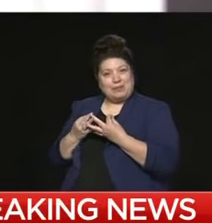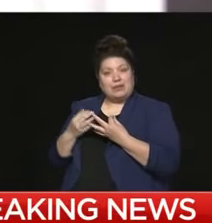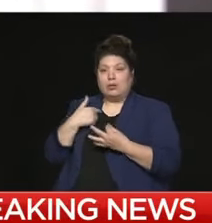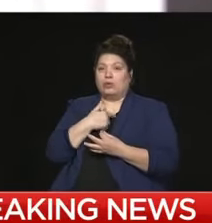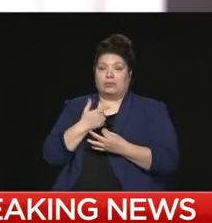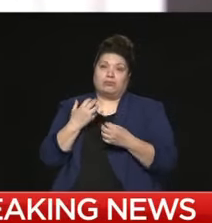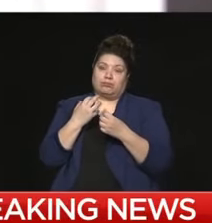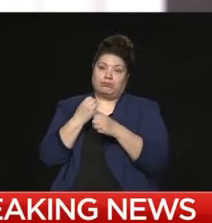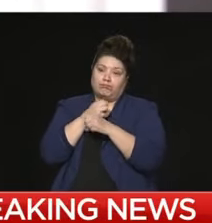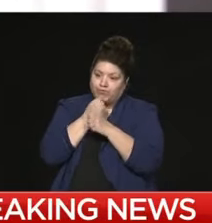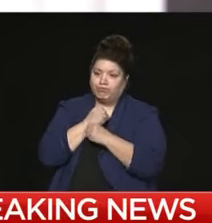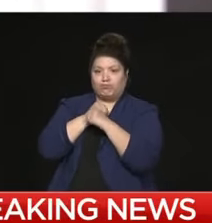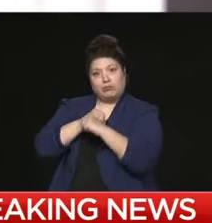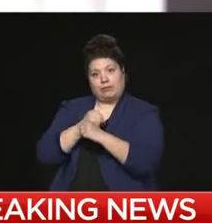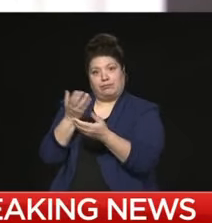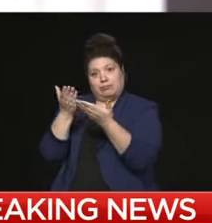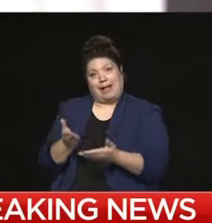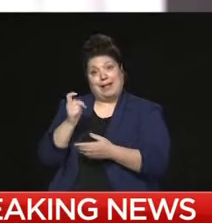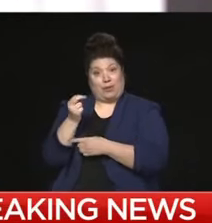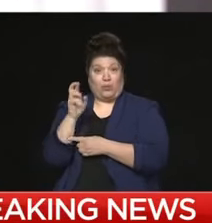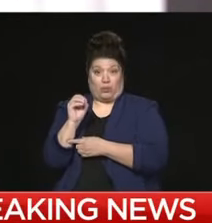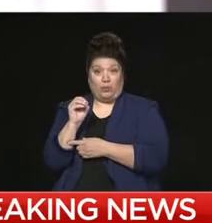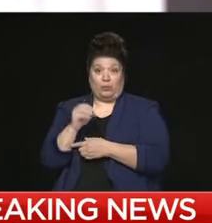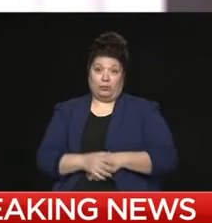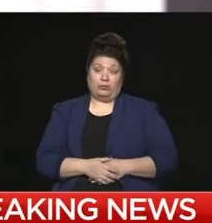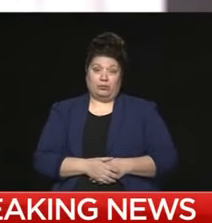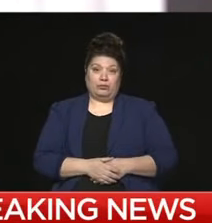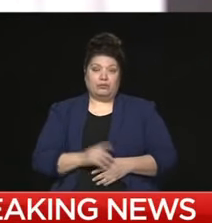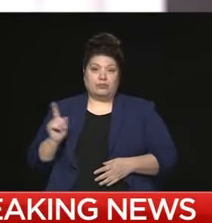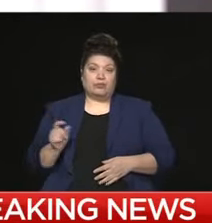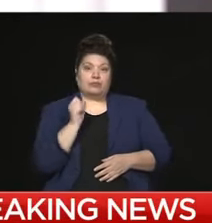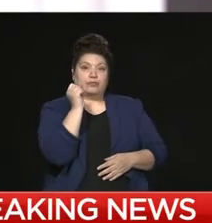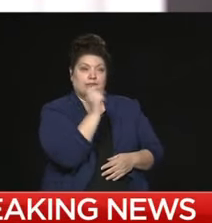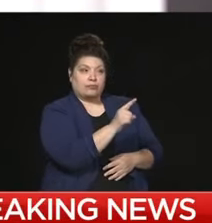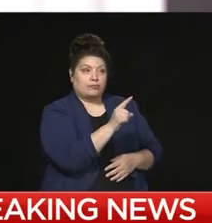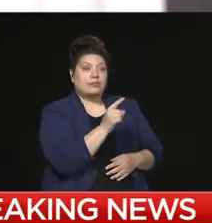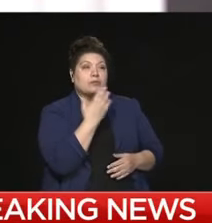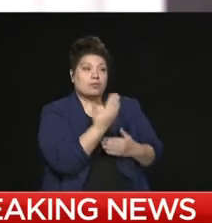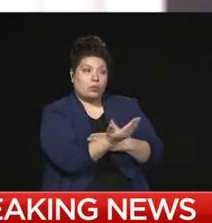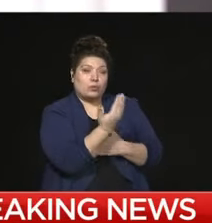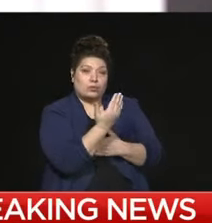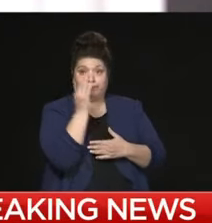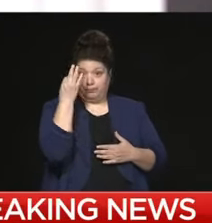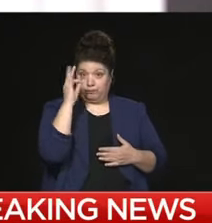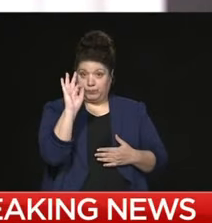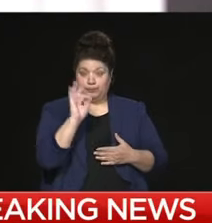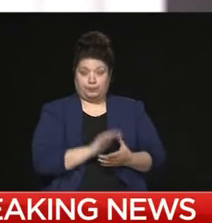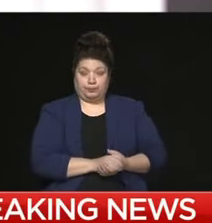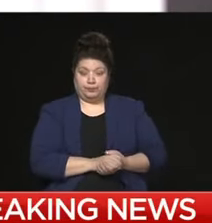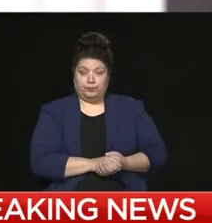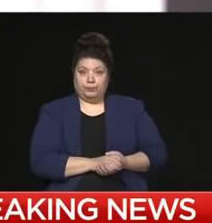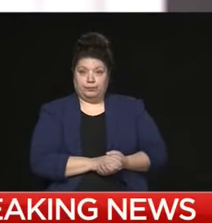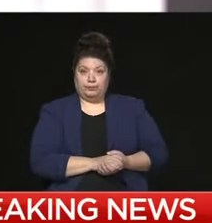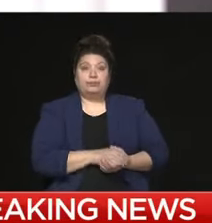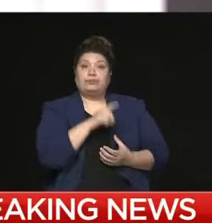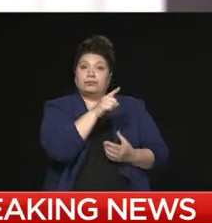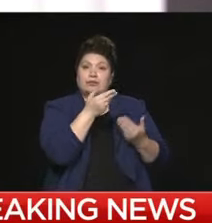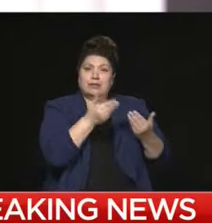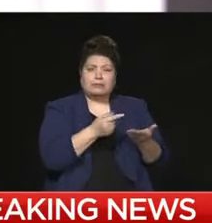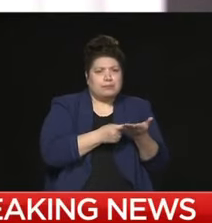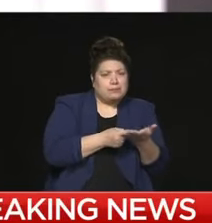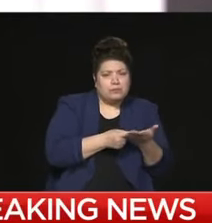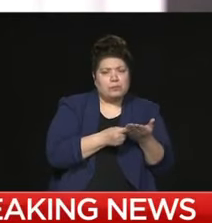these heroes. Bonjour, Monsieur Trudeau. Philippe Masson, de Radio-Canada. Philippe Masson, Radio-Canada. I understand that you are bargaining or negotiating with Quebec,